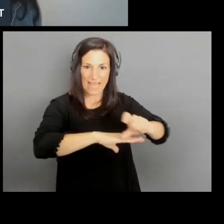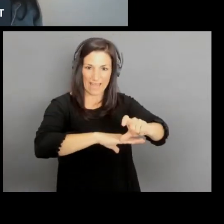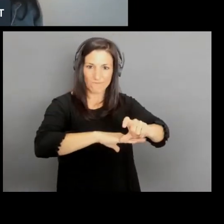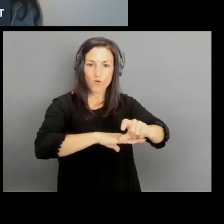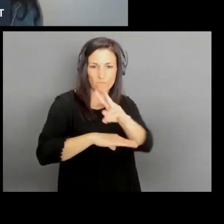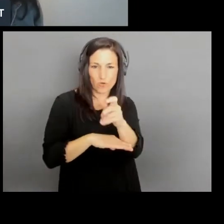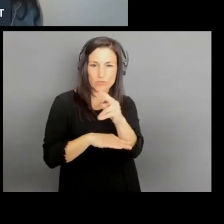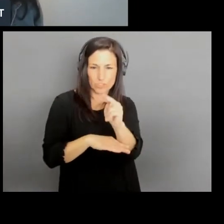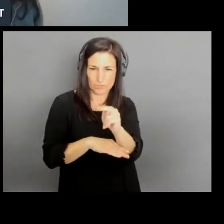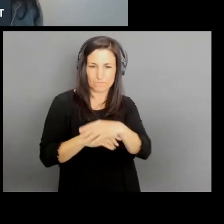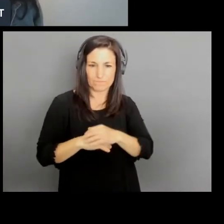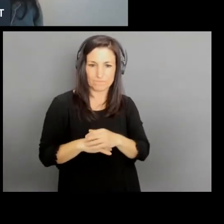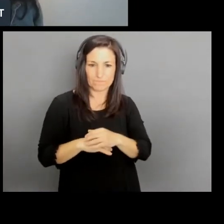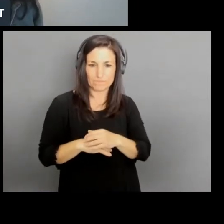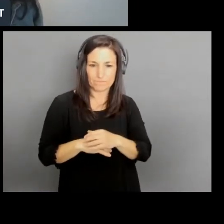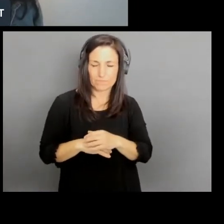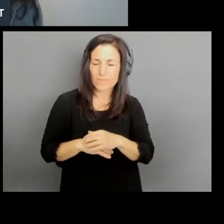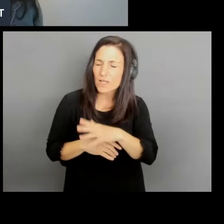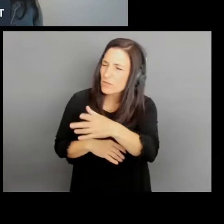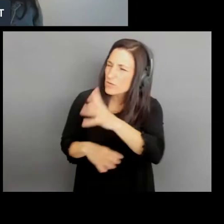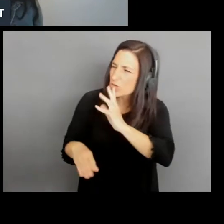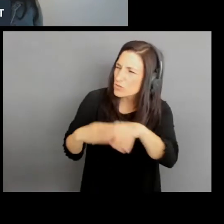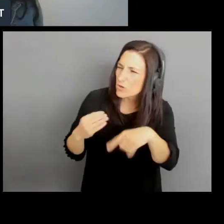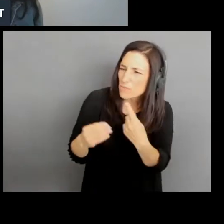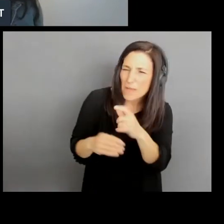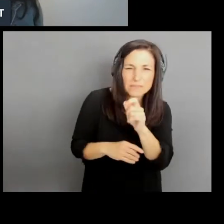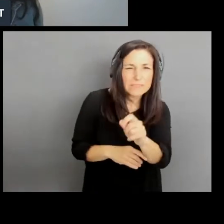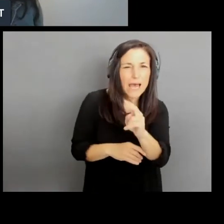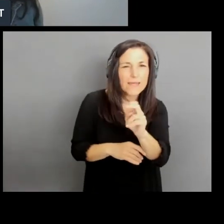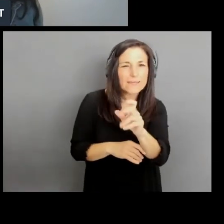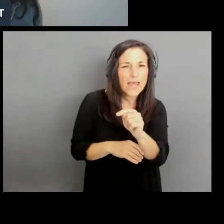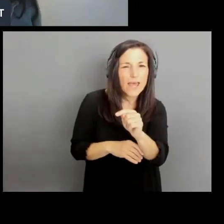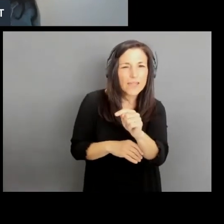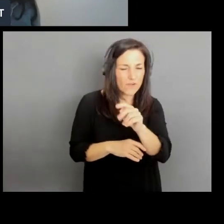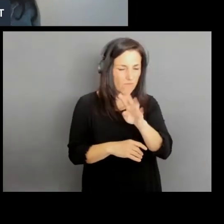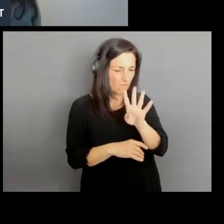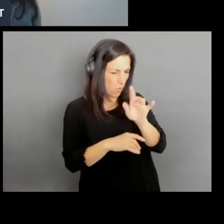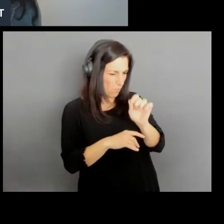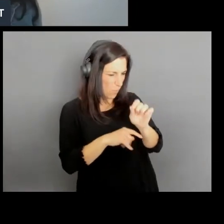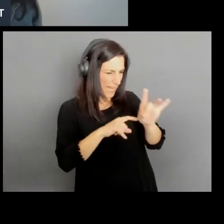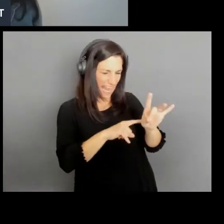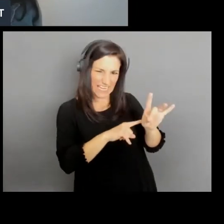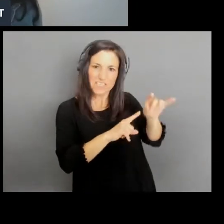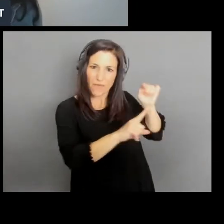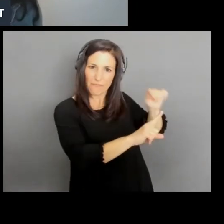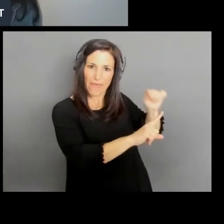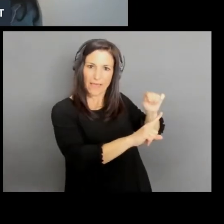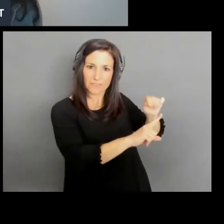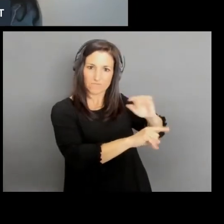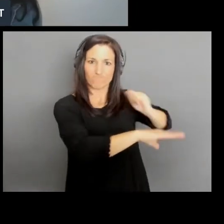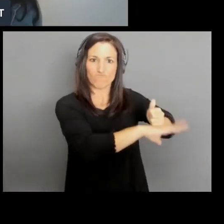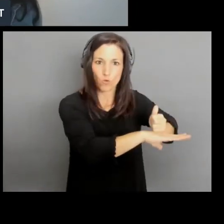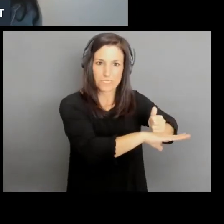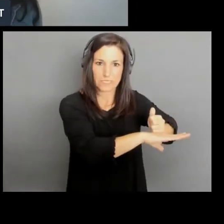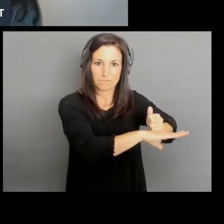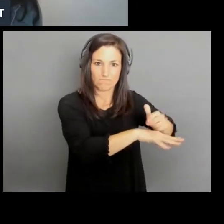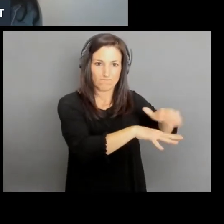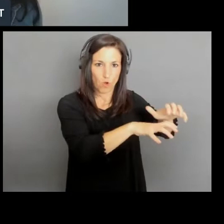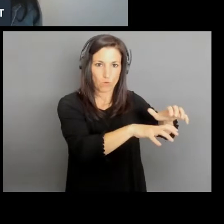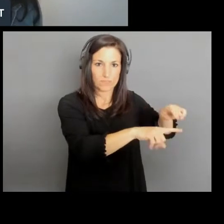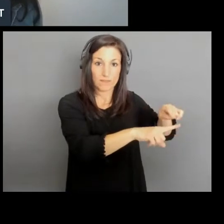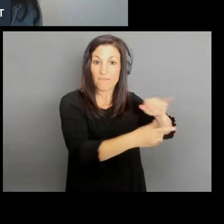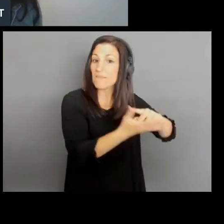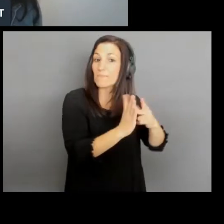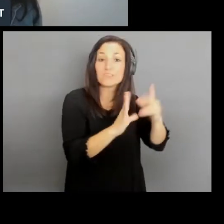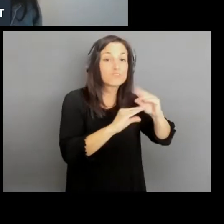So when you say .NET, was it 4.8 is kind of frozen in time? Does that mean that is no longer having any feature releases or